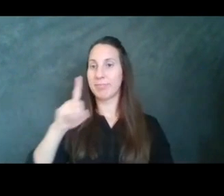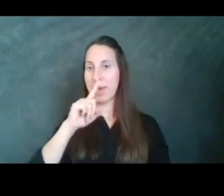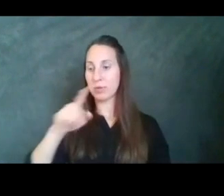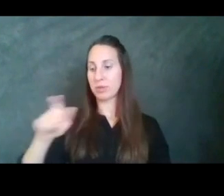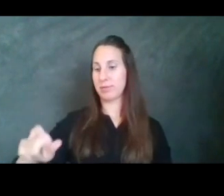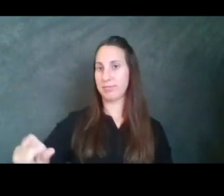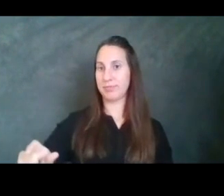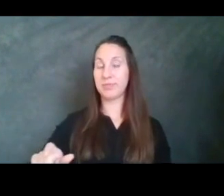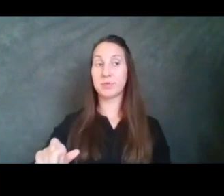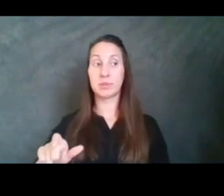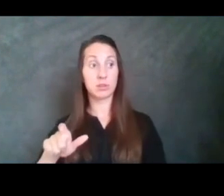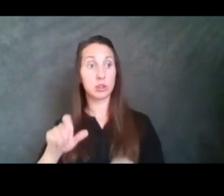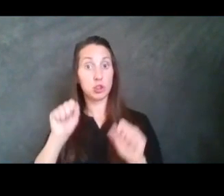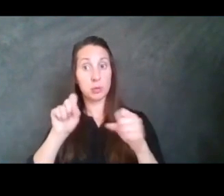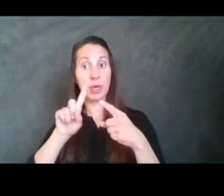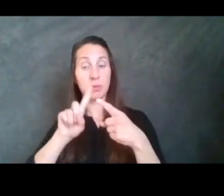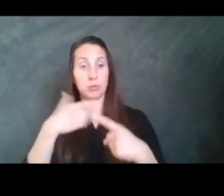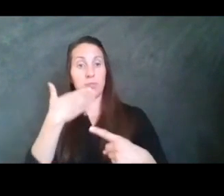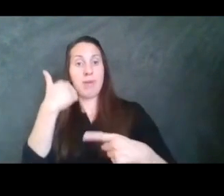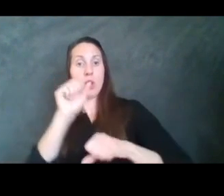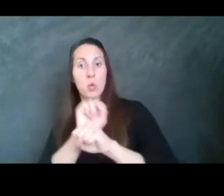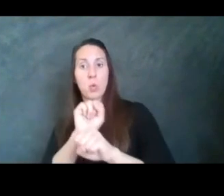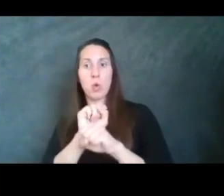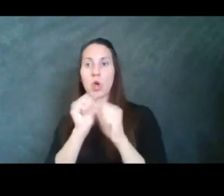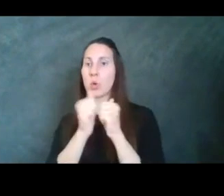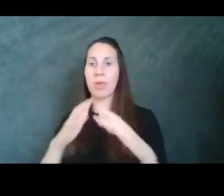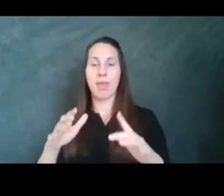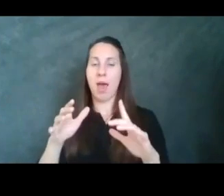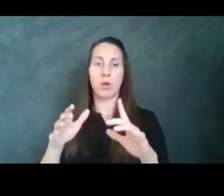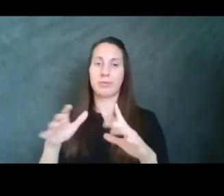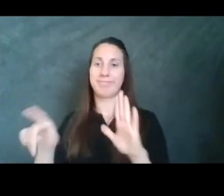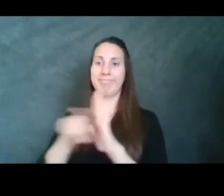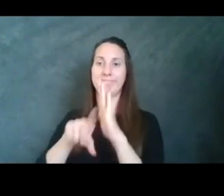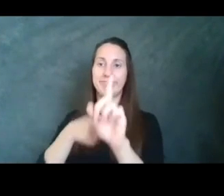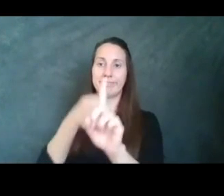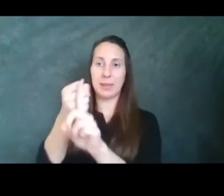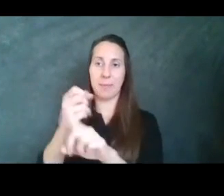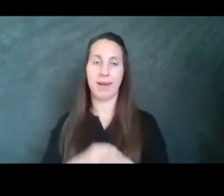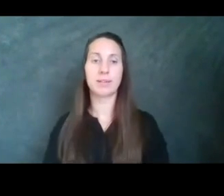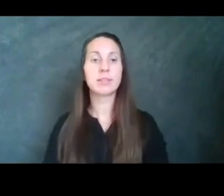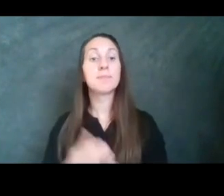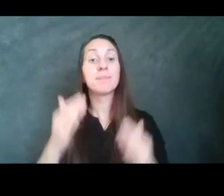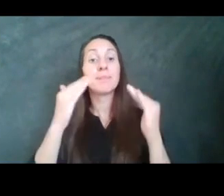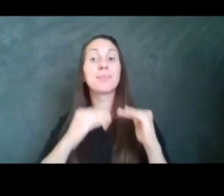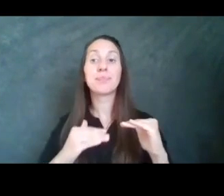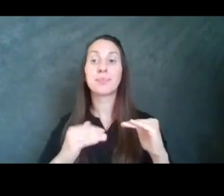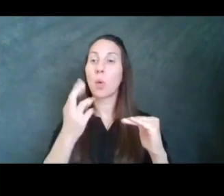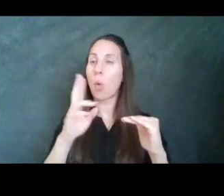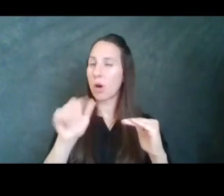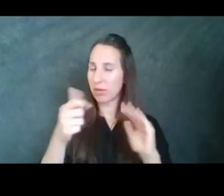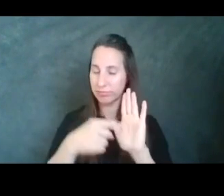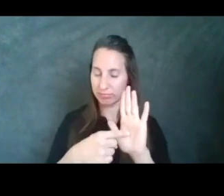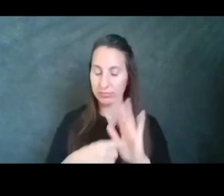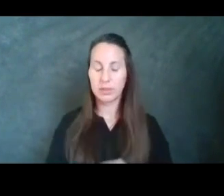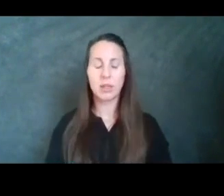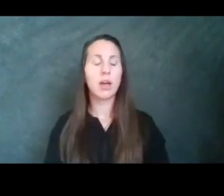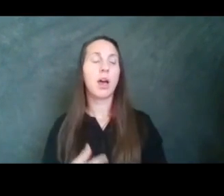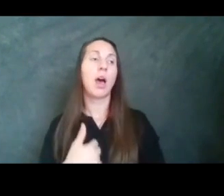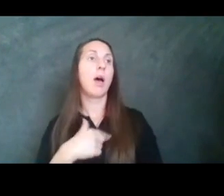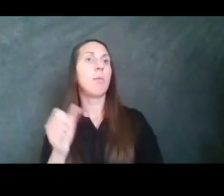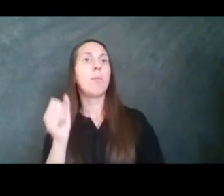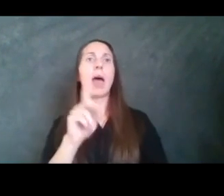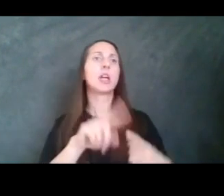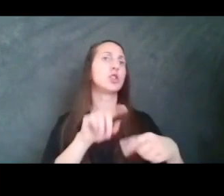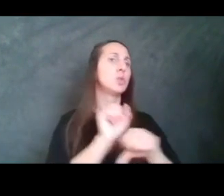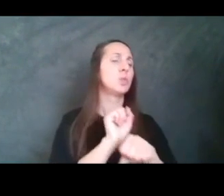without, being impacted. Another one might say they return to work, they're using a wheelchair, they